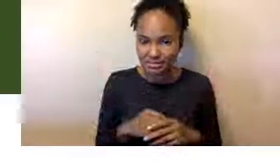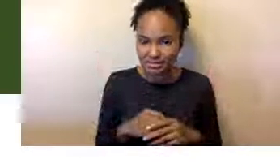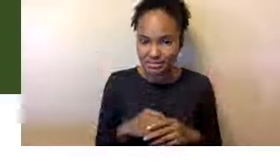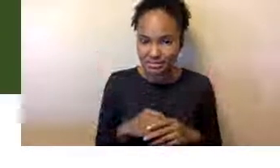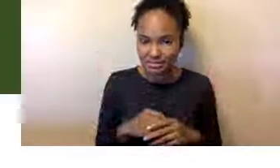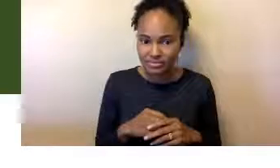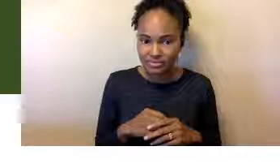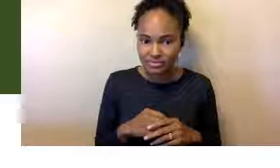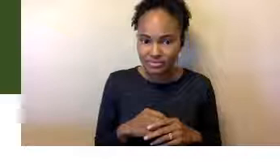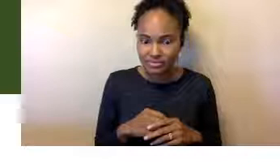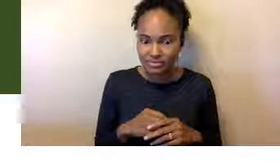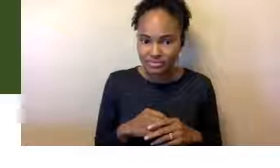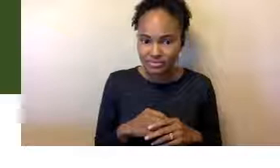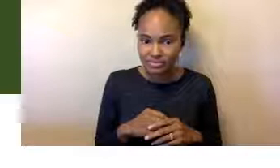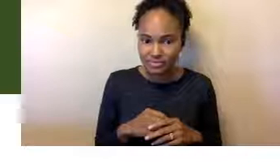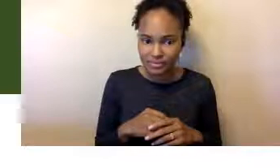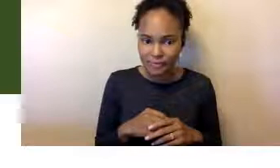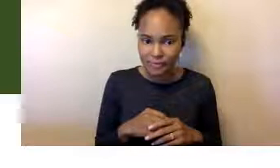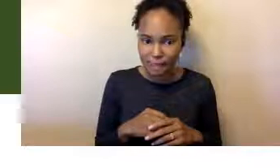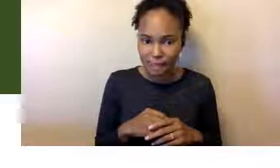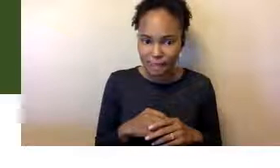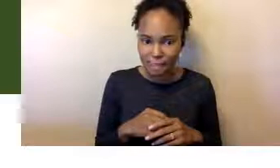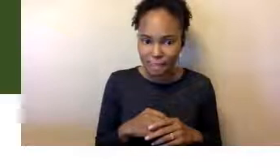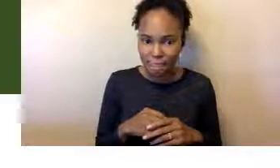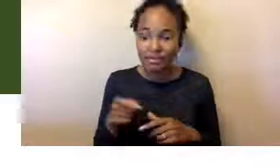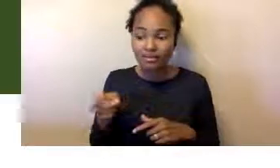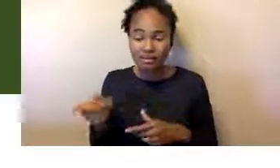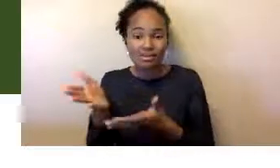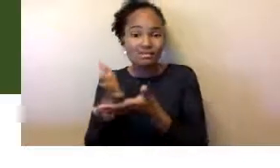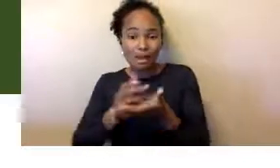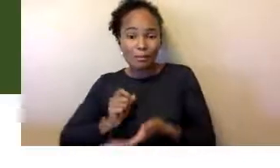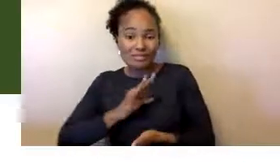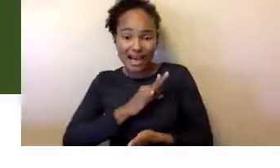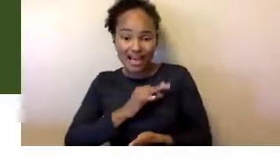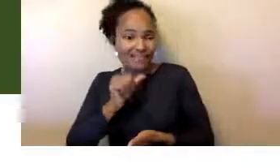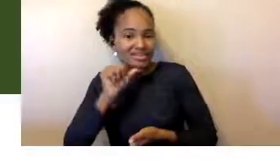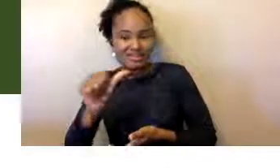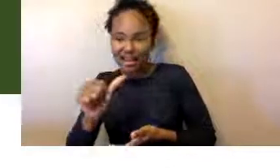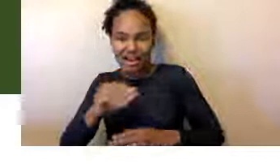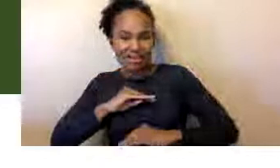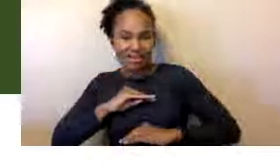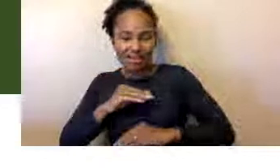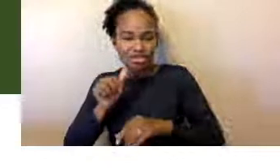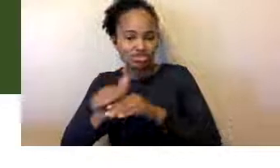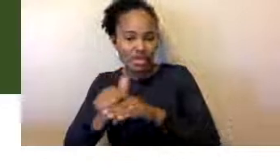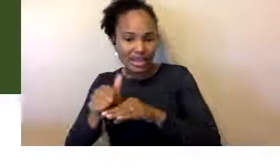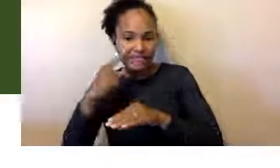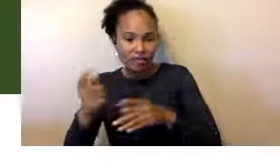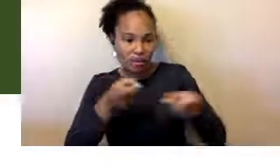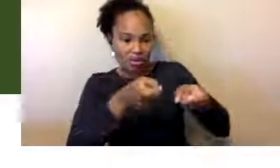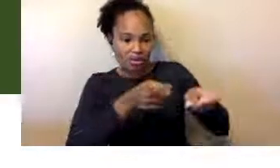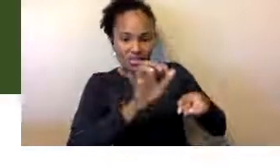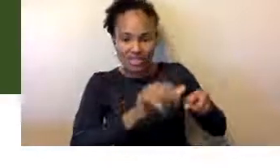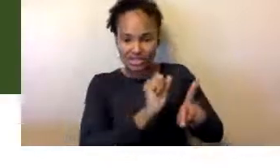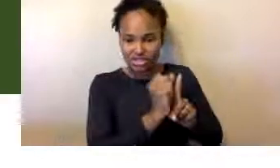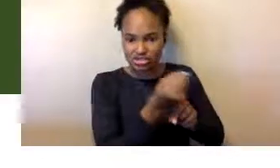often inadequately trained to deal with mental health crises. So oftentimes, and we've heard this again from